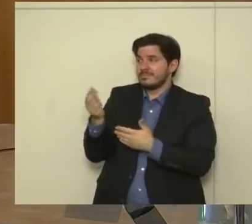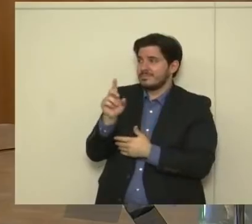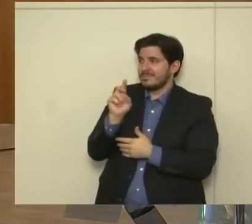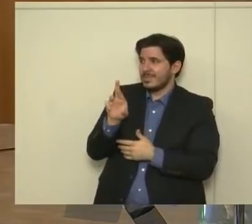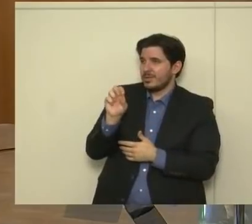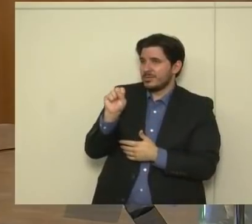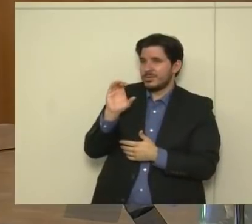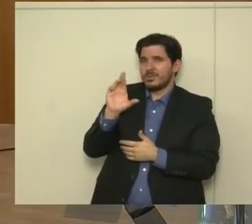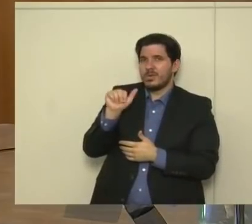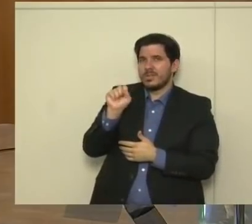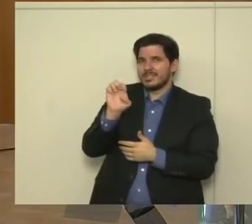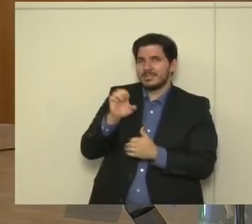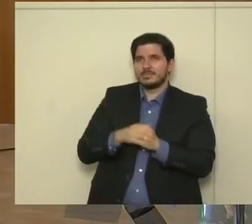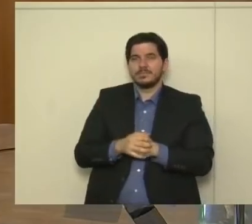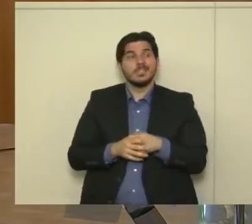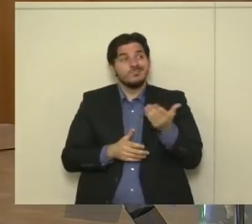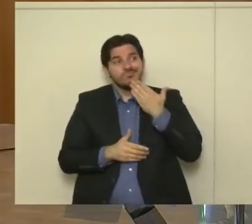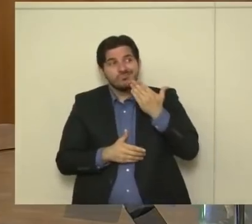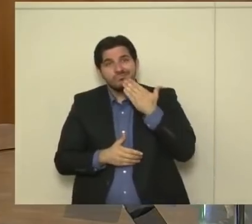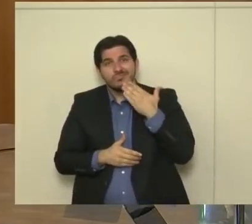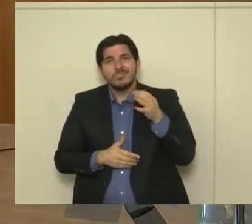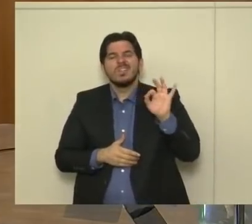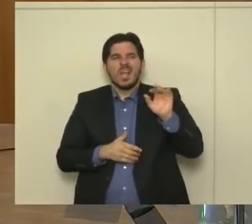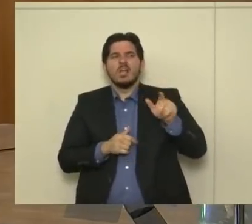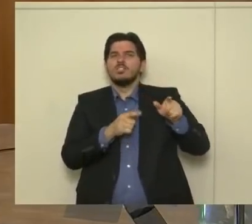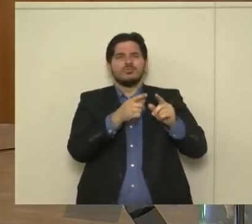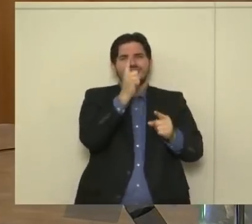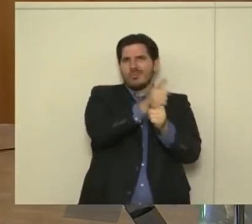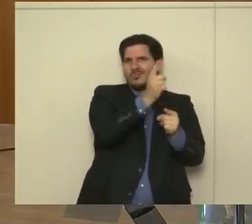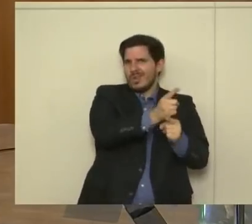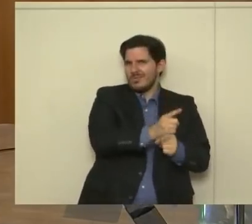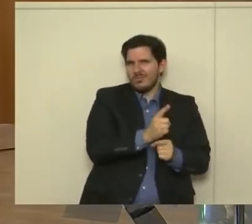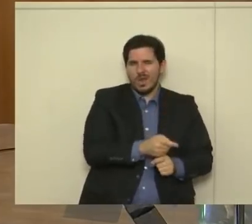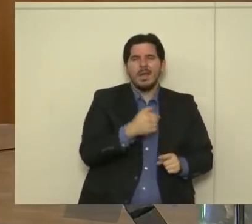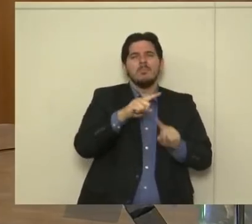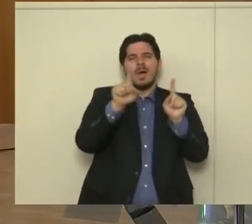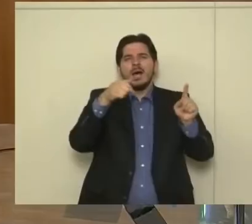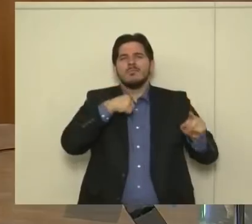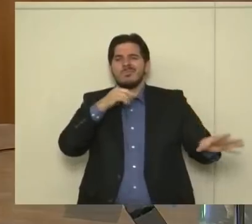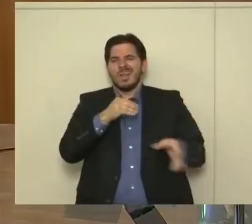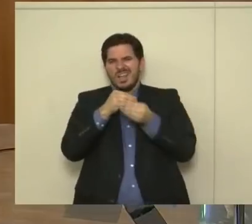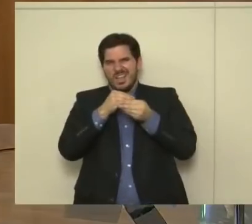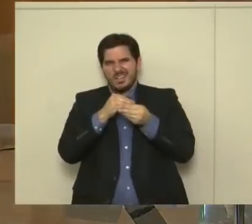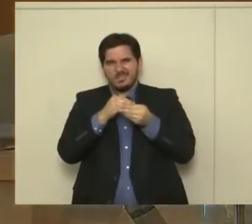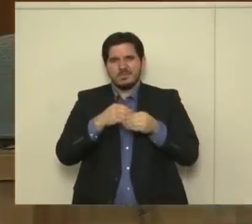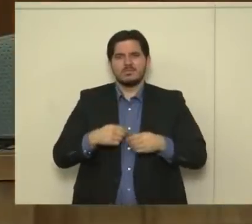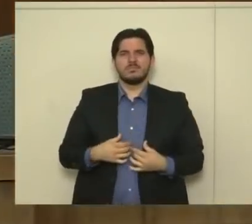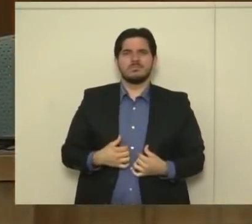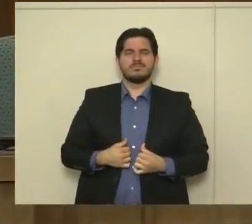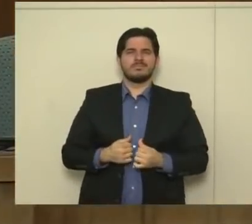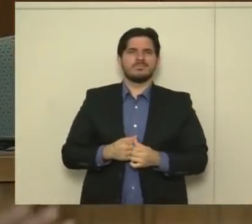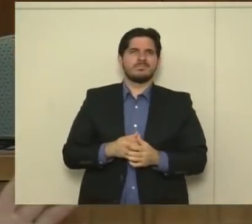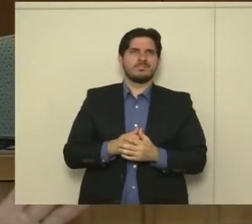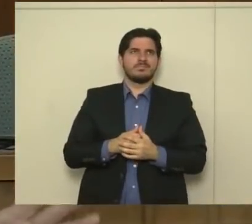on about almost all of these points, and I'm just going to add some. You know, this is based on typical